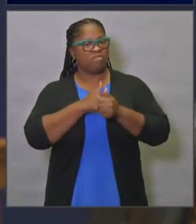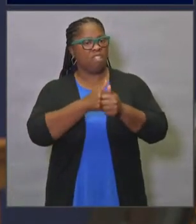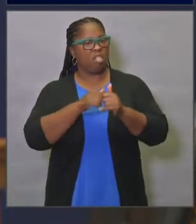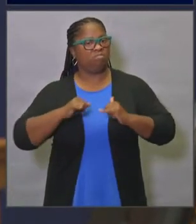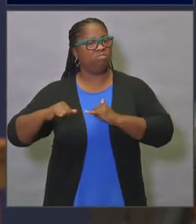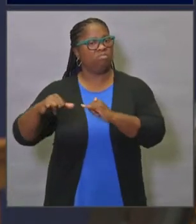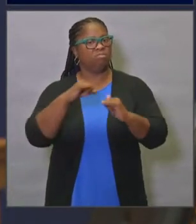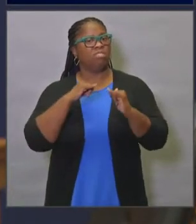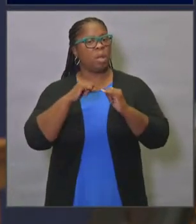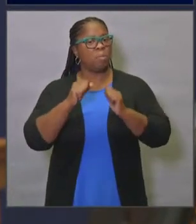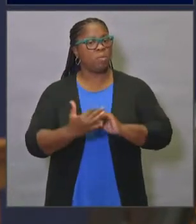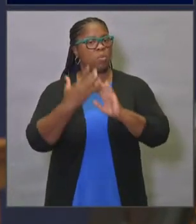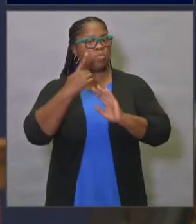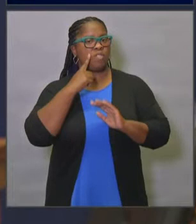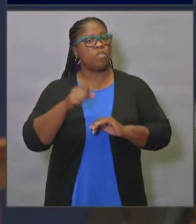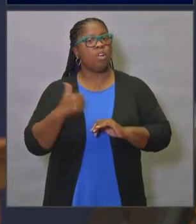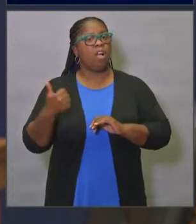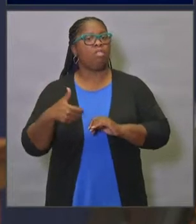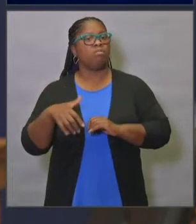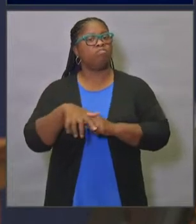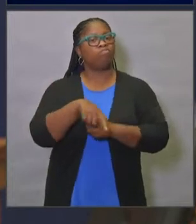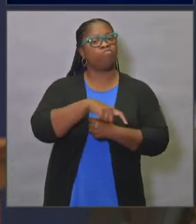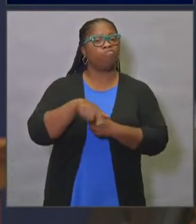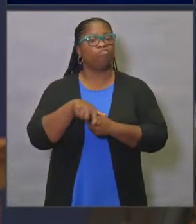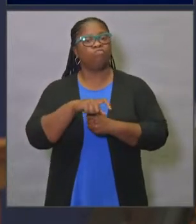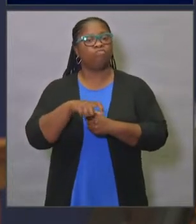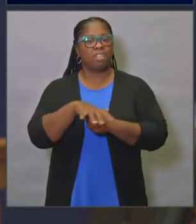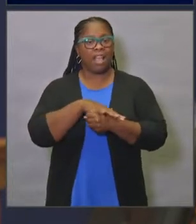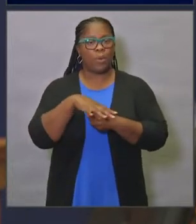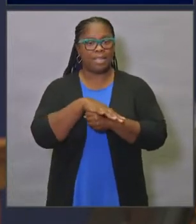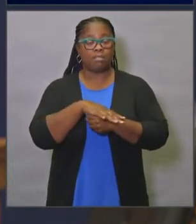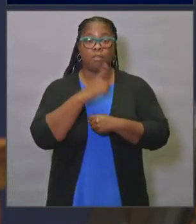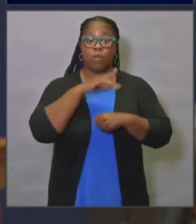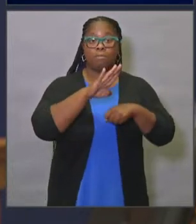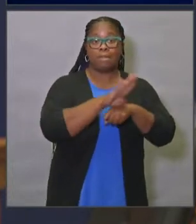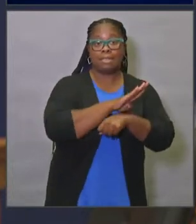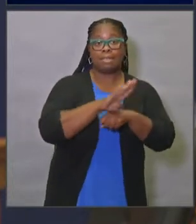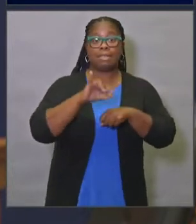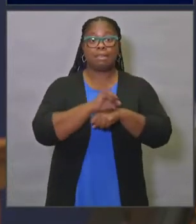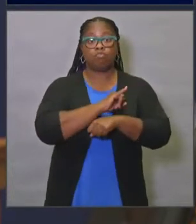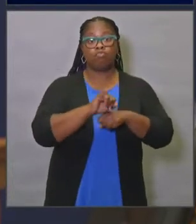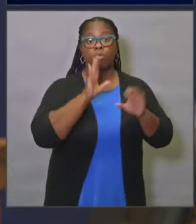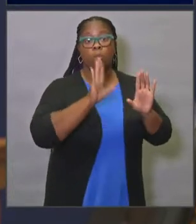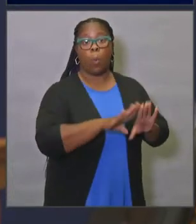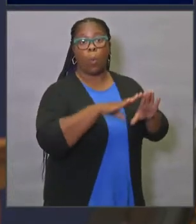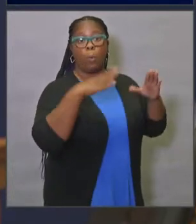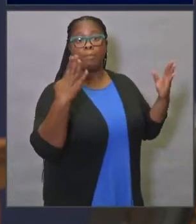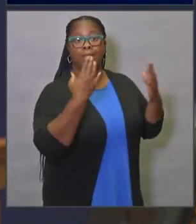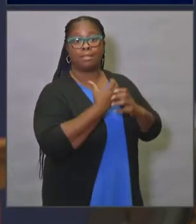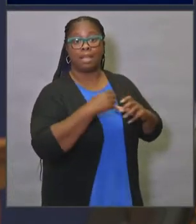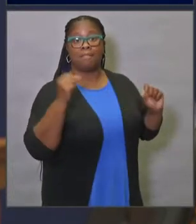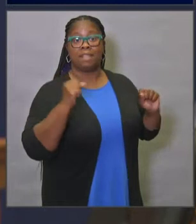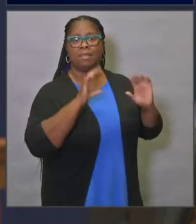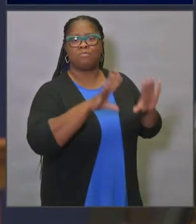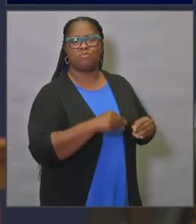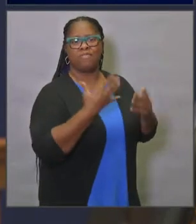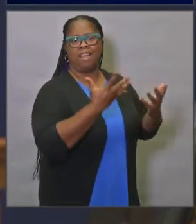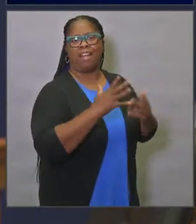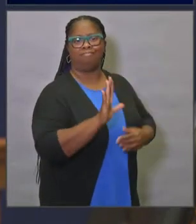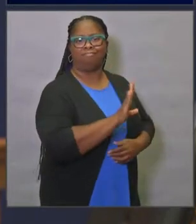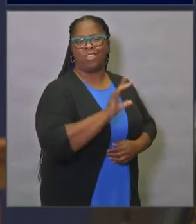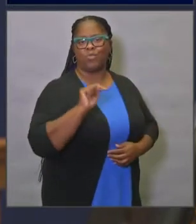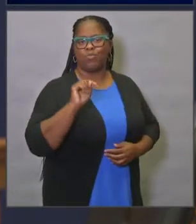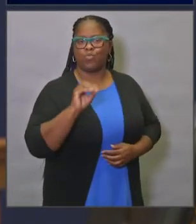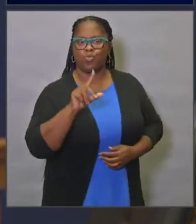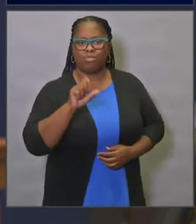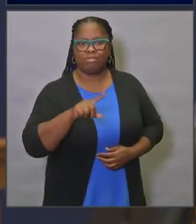provide appropriate lead time to prepare businesses and industries to reopen safely, and will equip them with the tools they need to